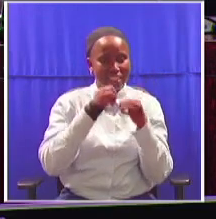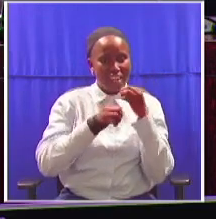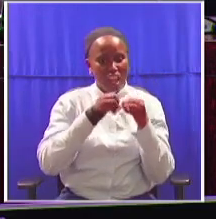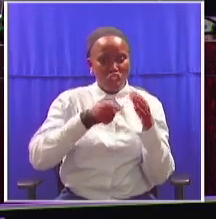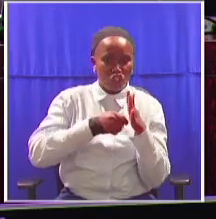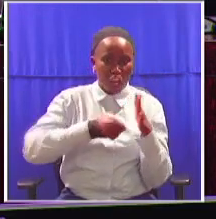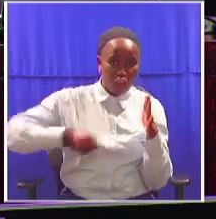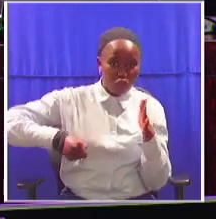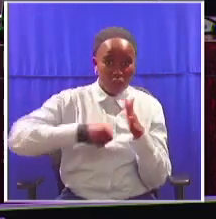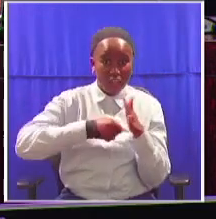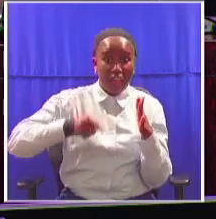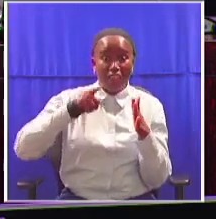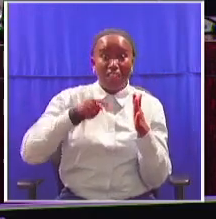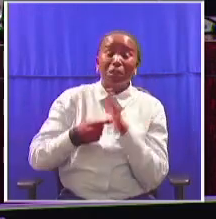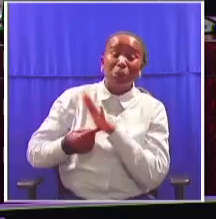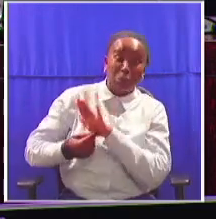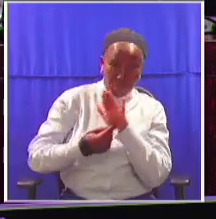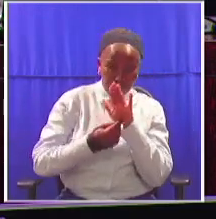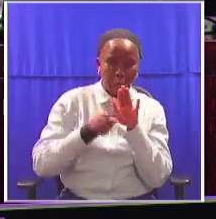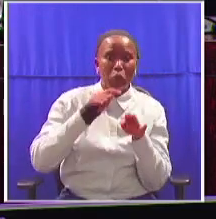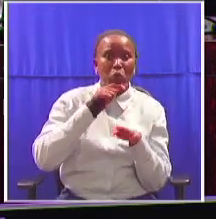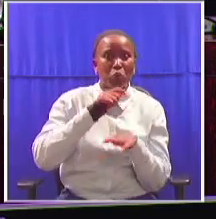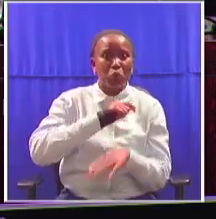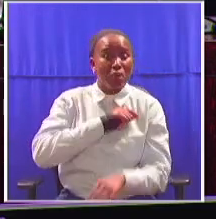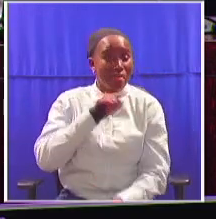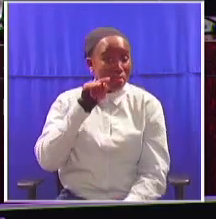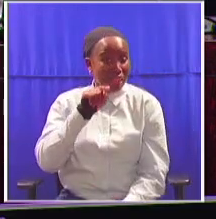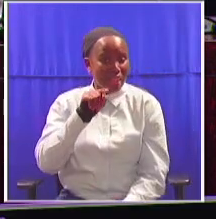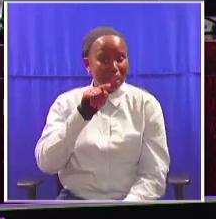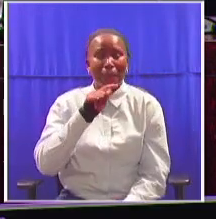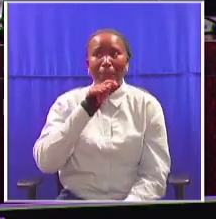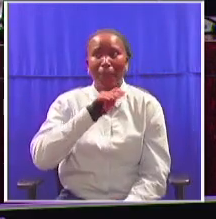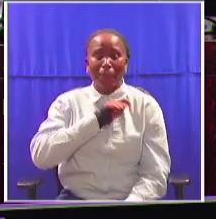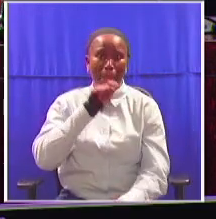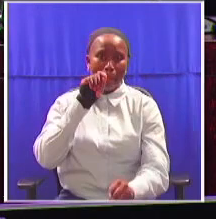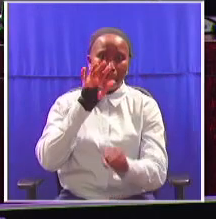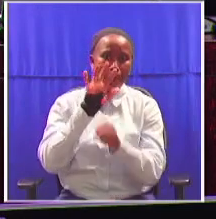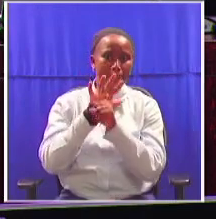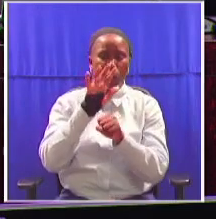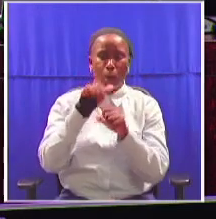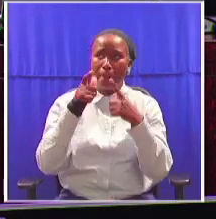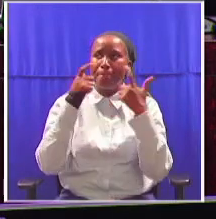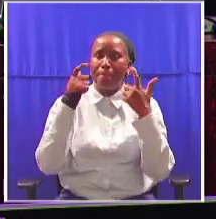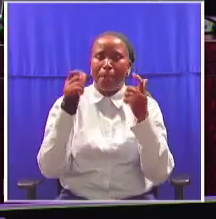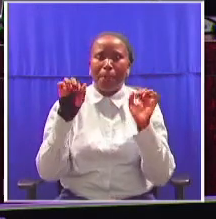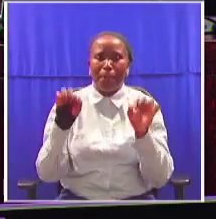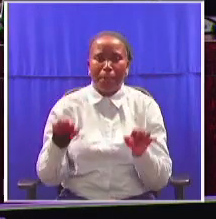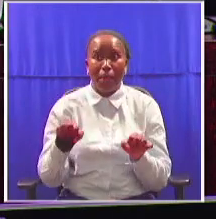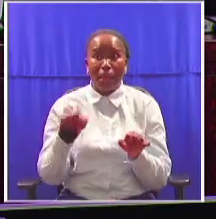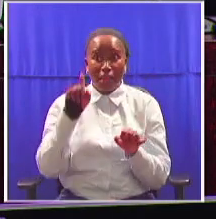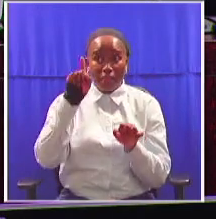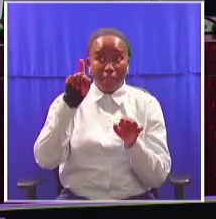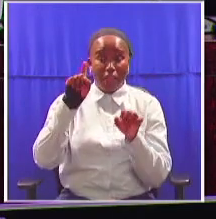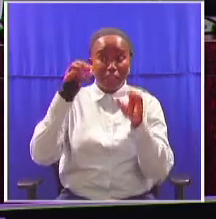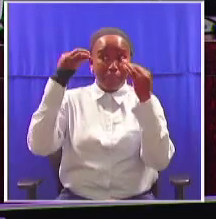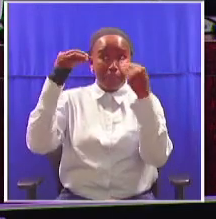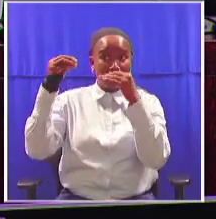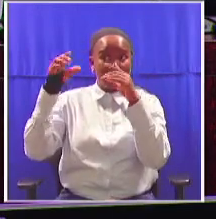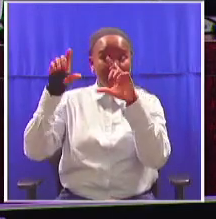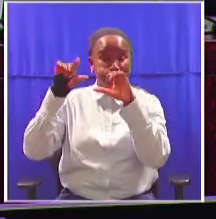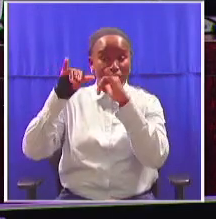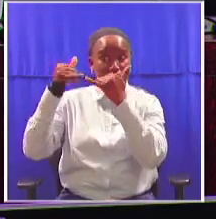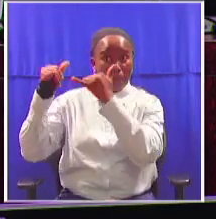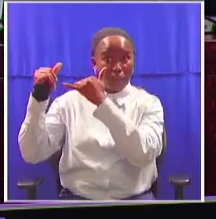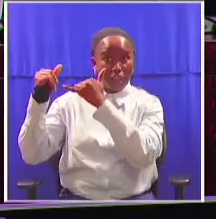reform is indeed having a major impact. These investments will significantly close